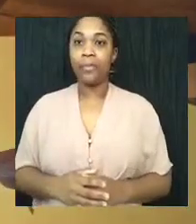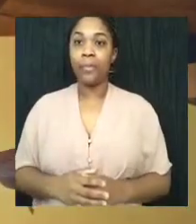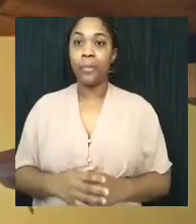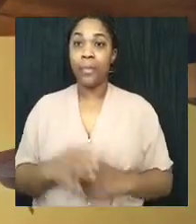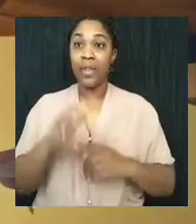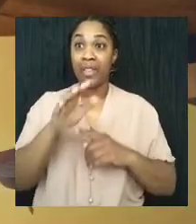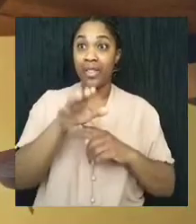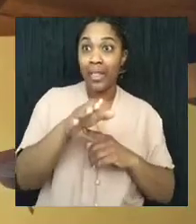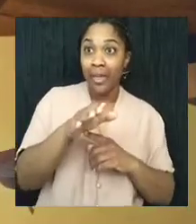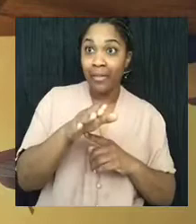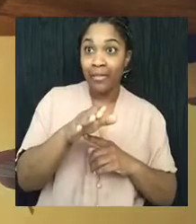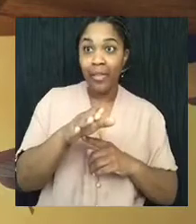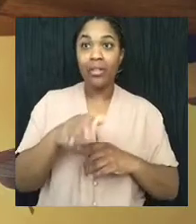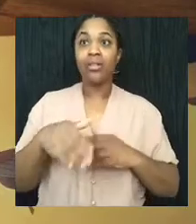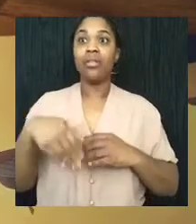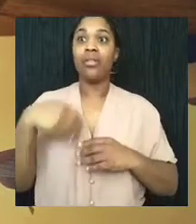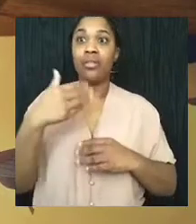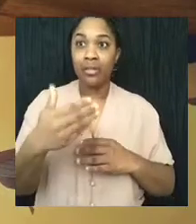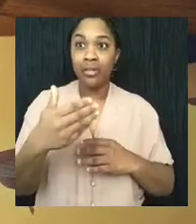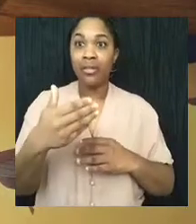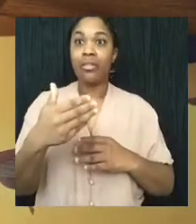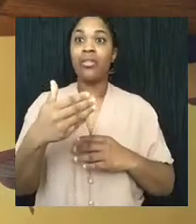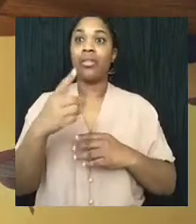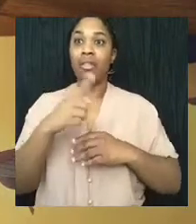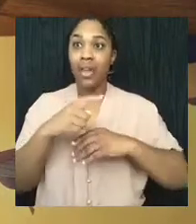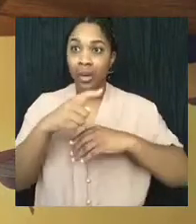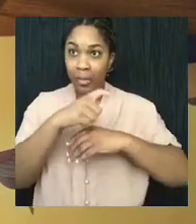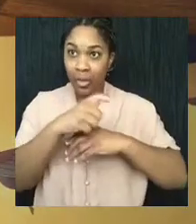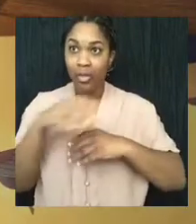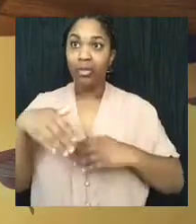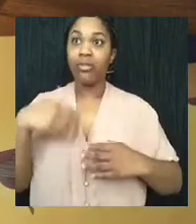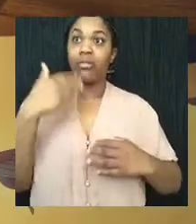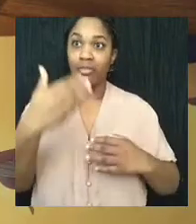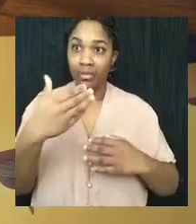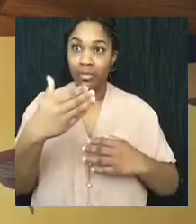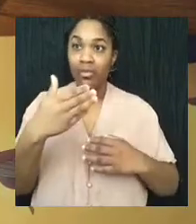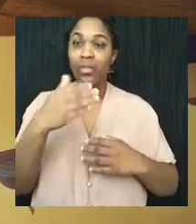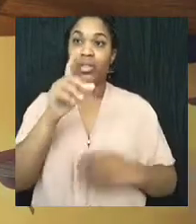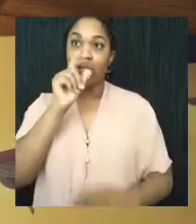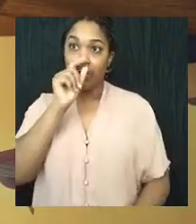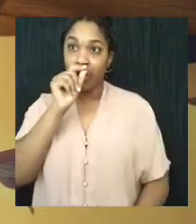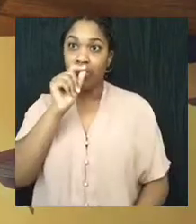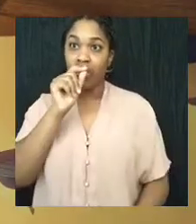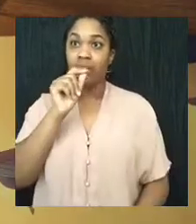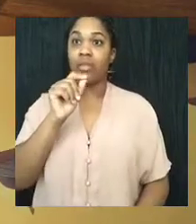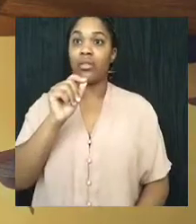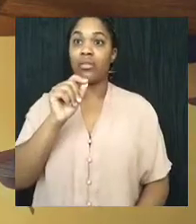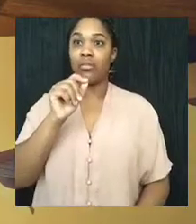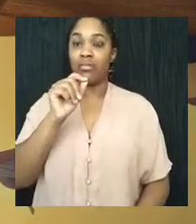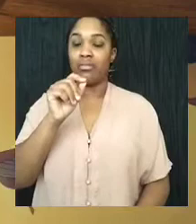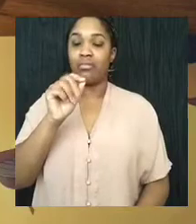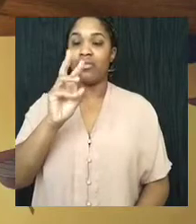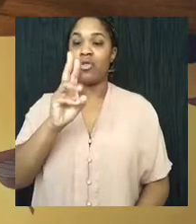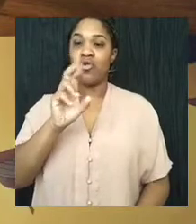Leaf, caterpillar, wren, and hawk are all